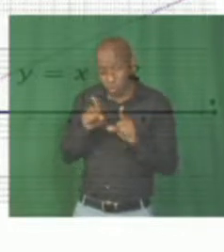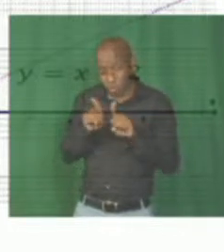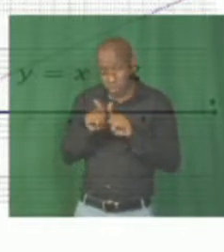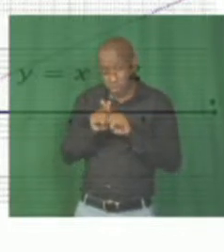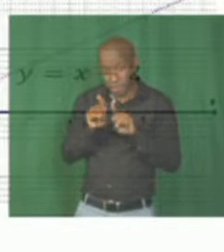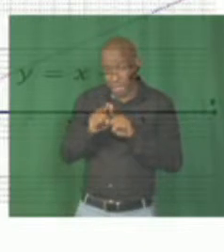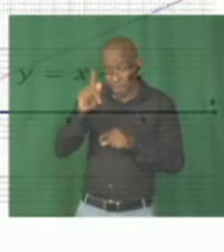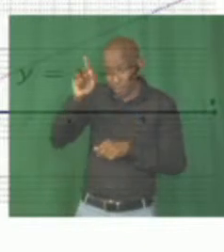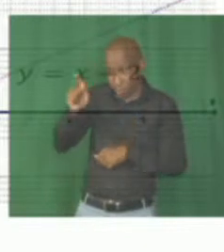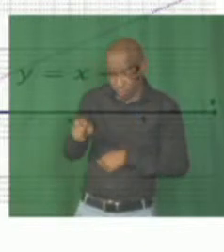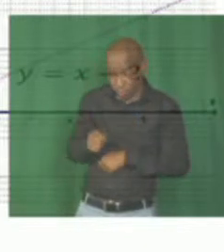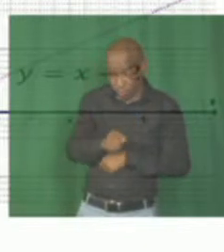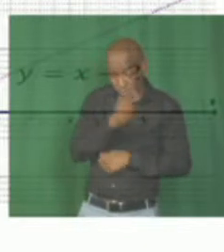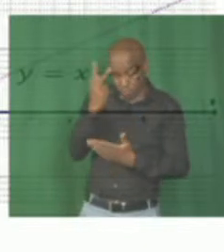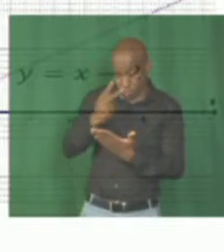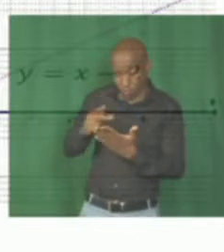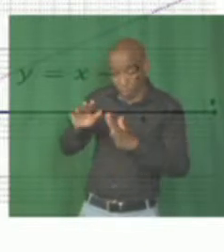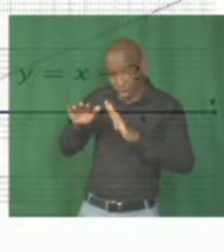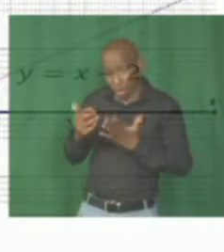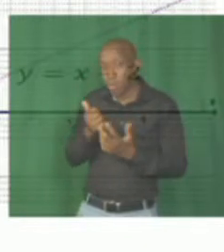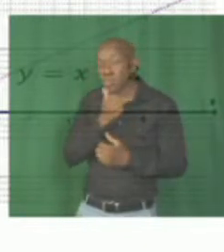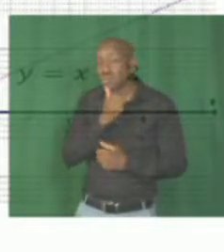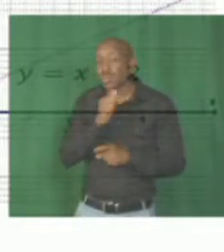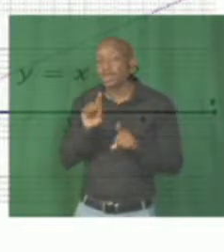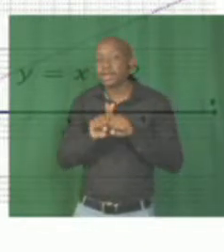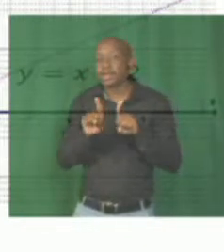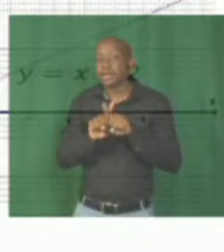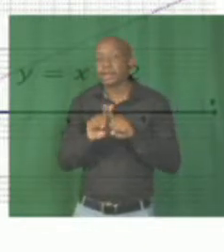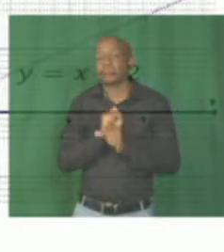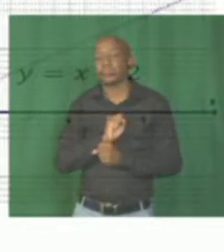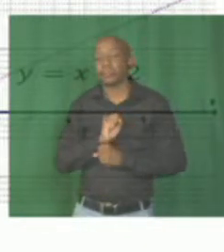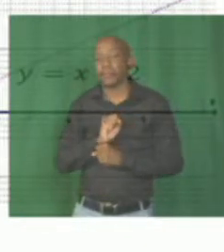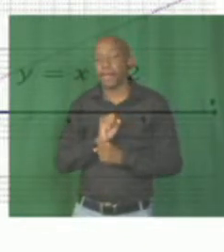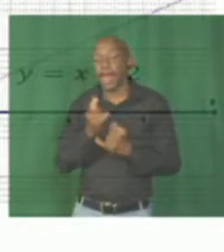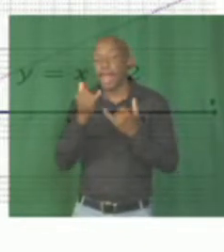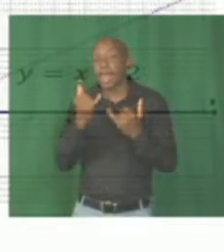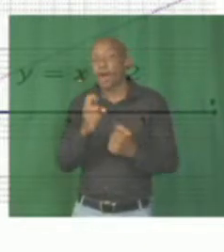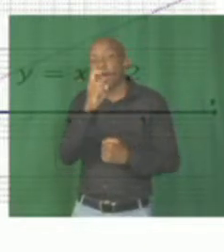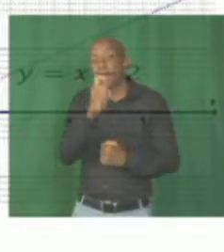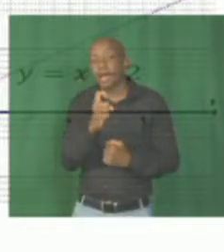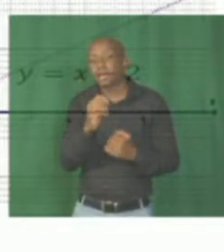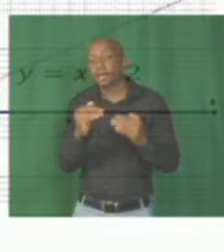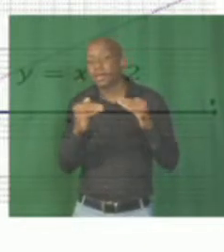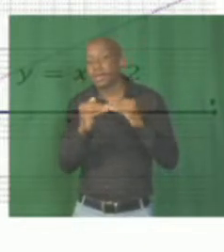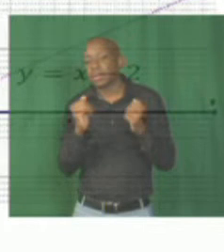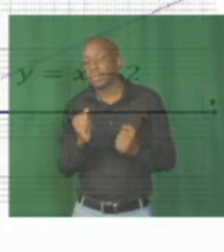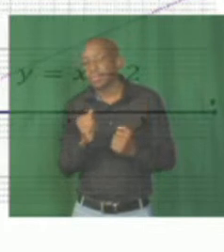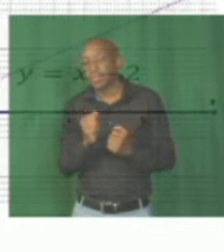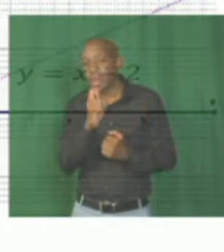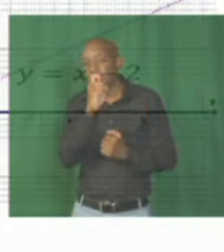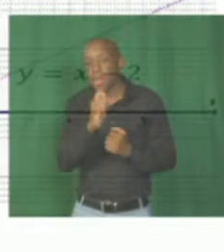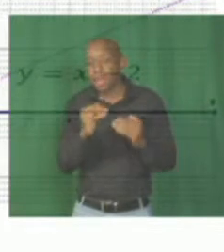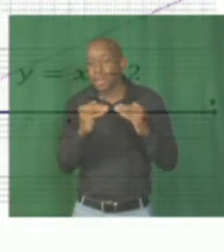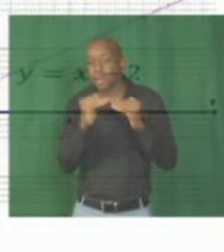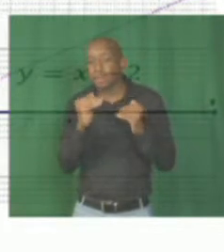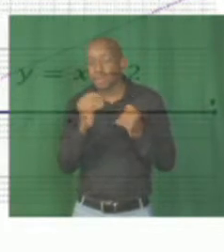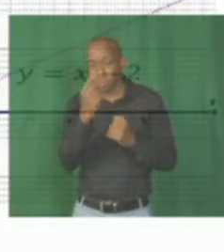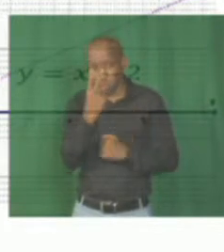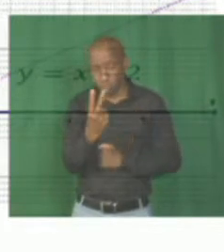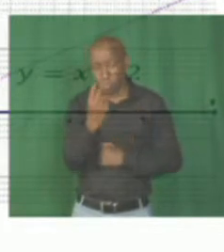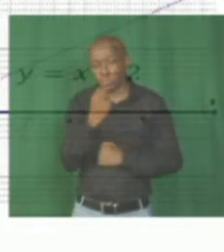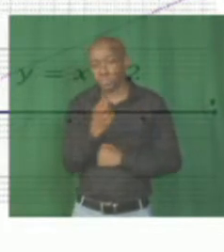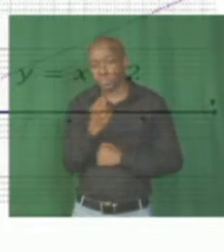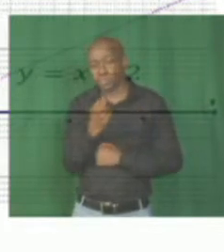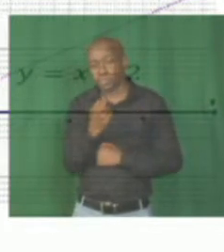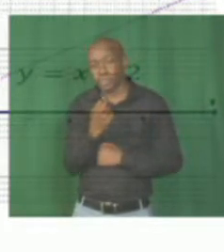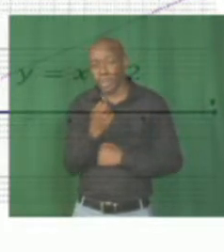that we have. So we can maybe choose the point where x is equal to let's say x is equal to 2. We can choose the point